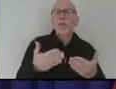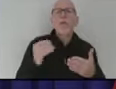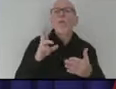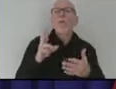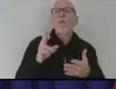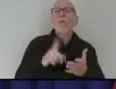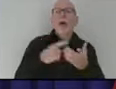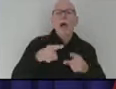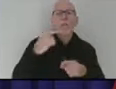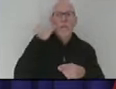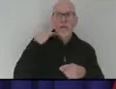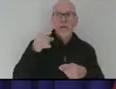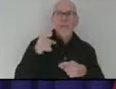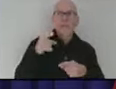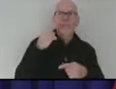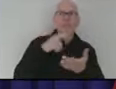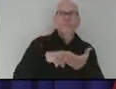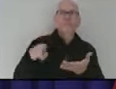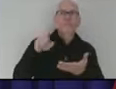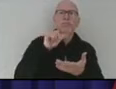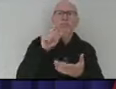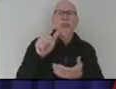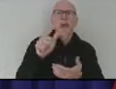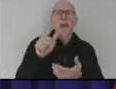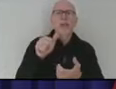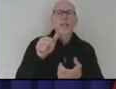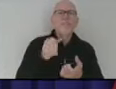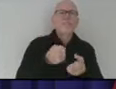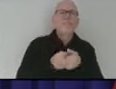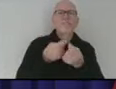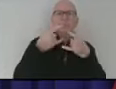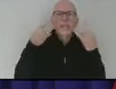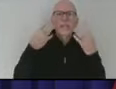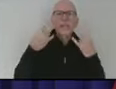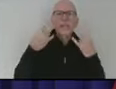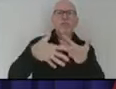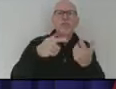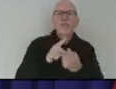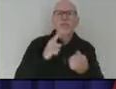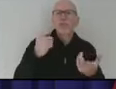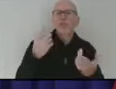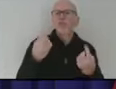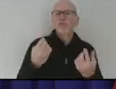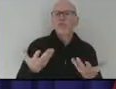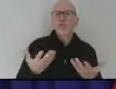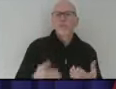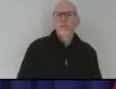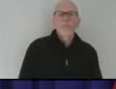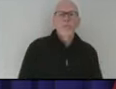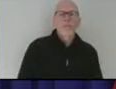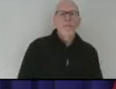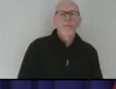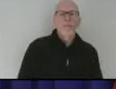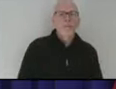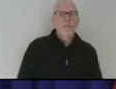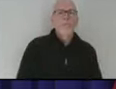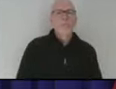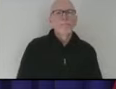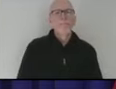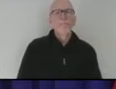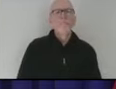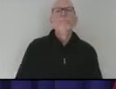if they are found to not be enforcing masking and social distancing requirements. So I think